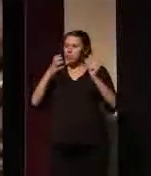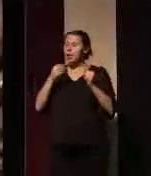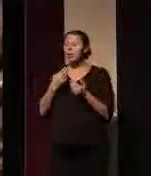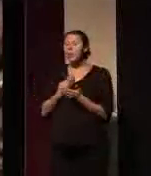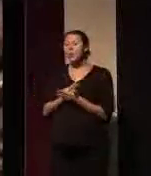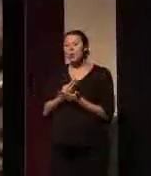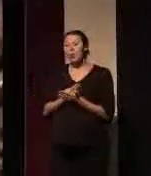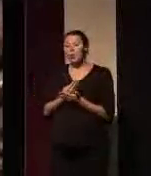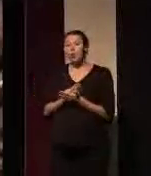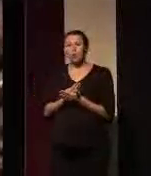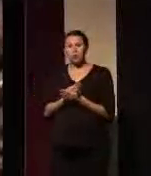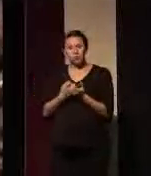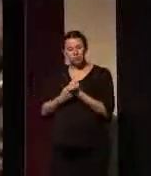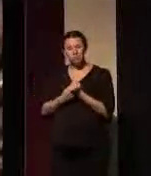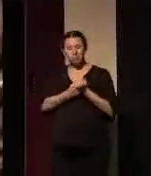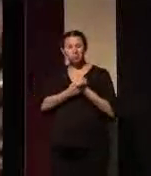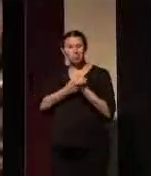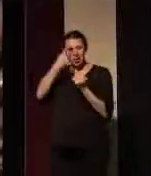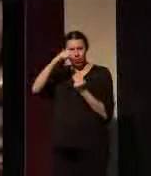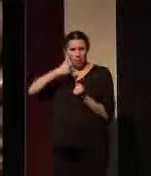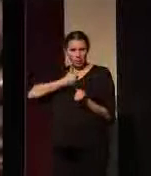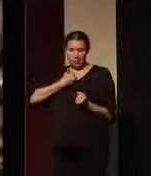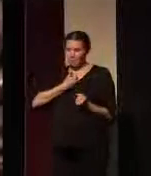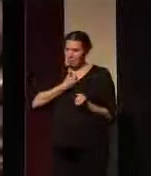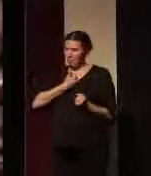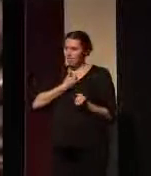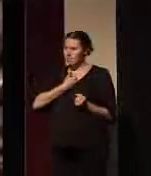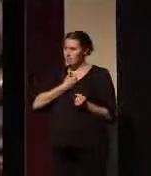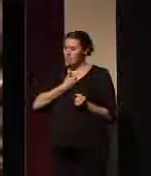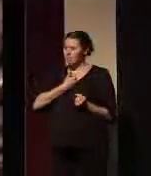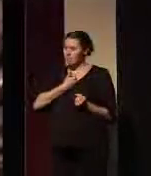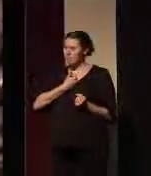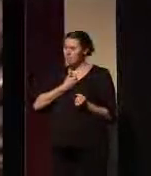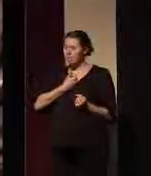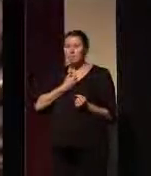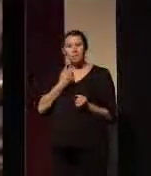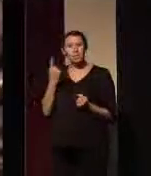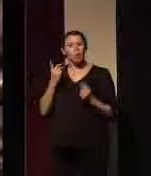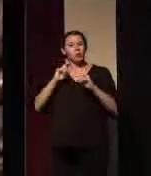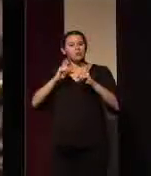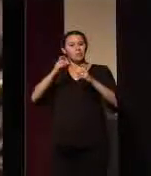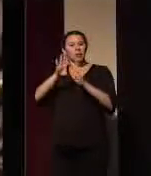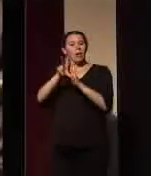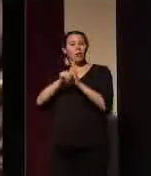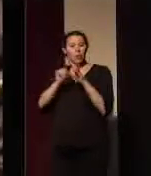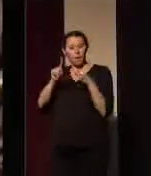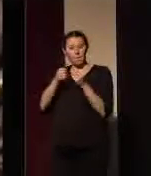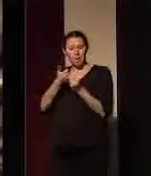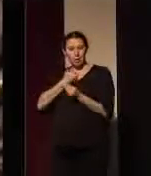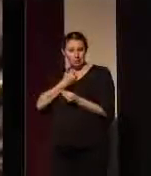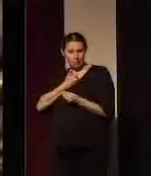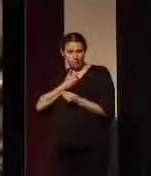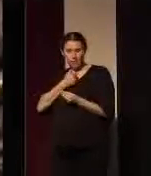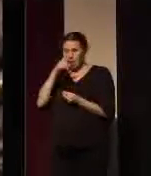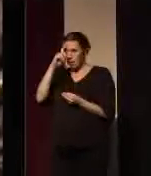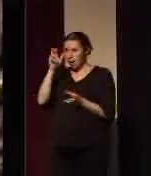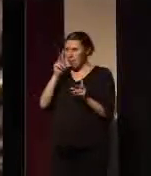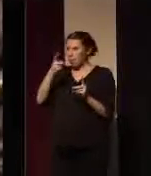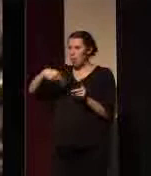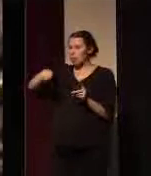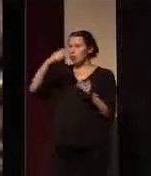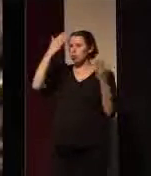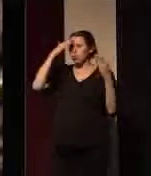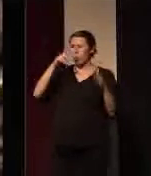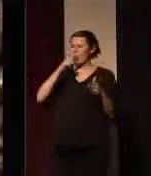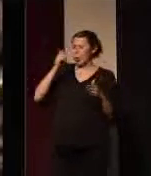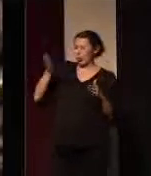it as reinforcement, at least for myself, I always kind of give a little background about myself, so because people don't know, they like,